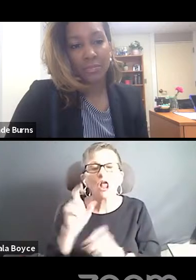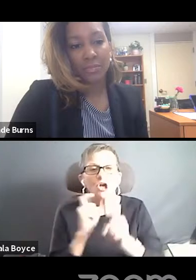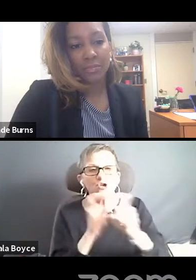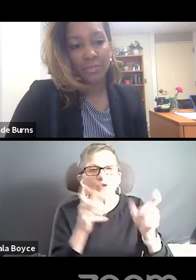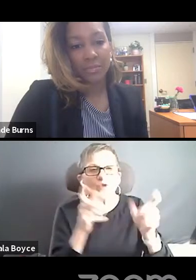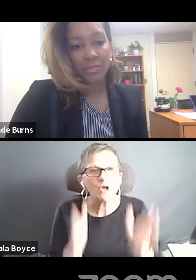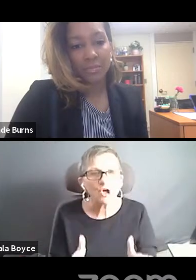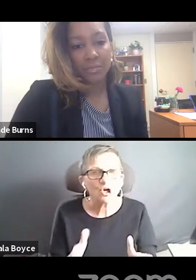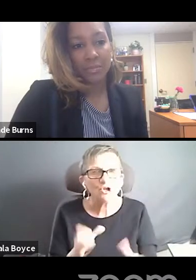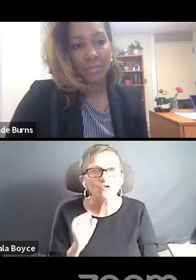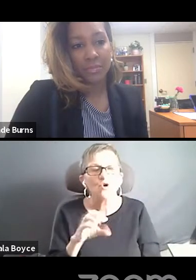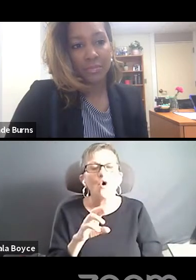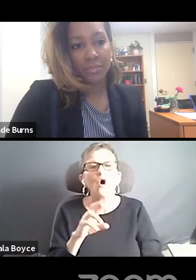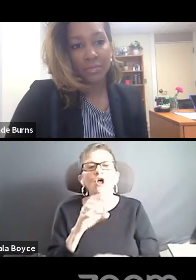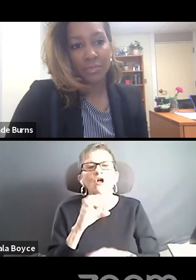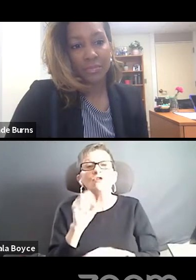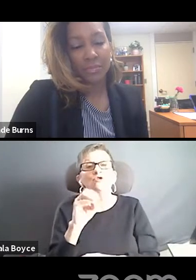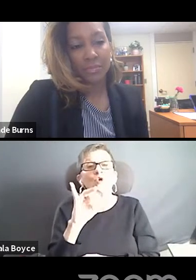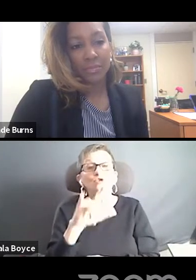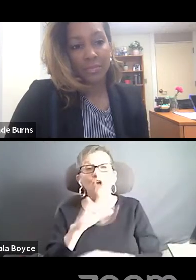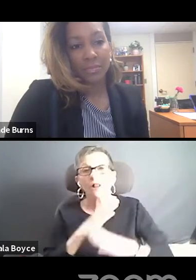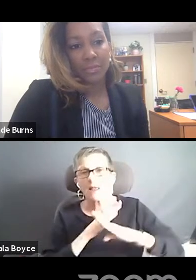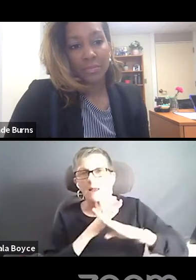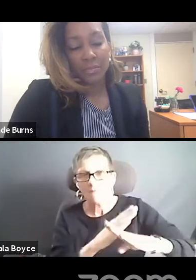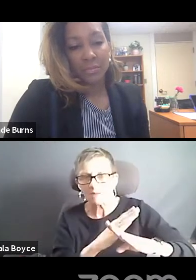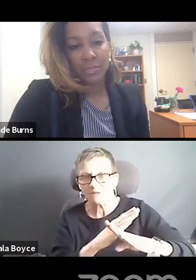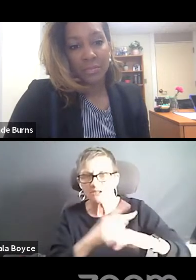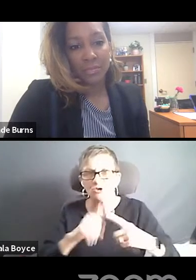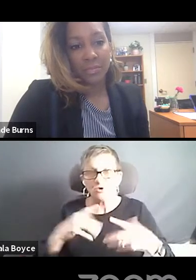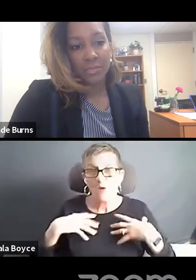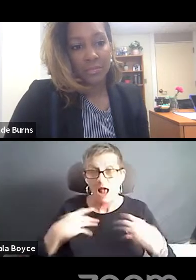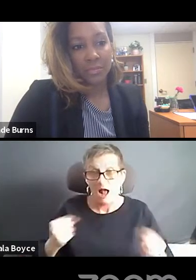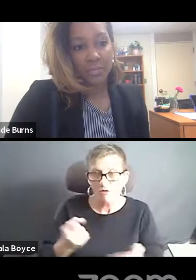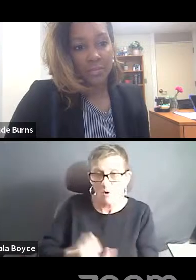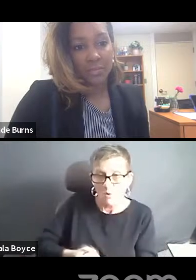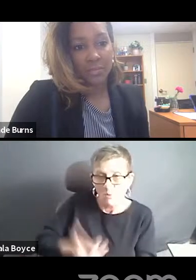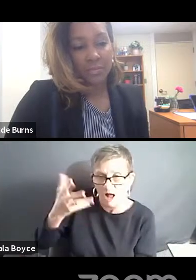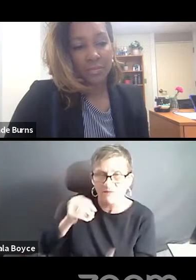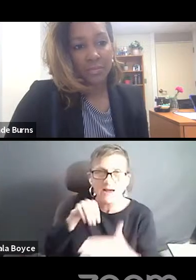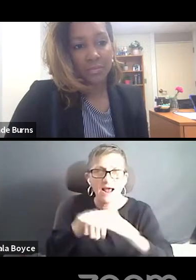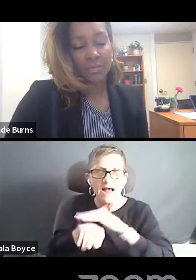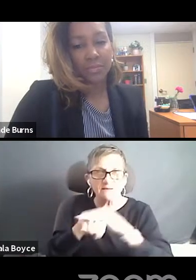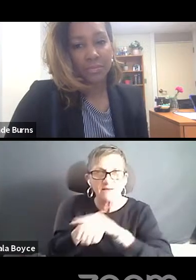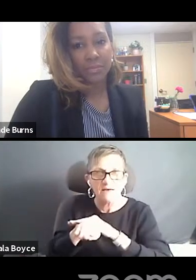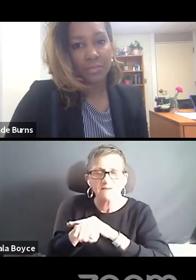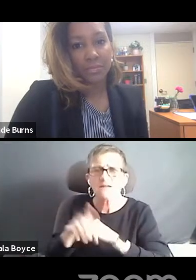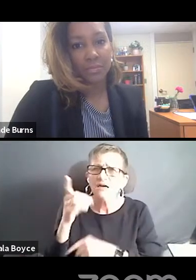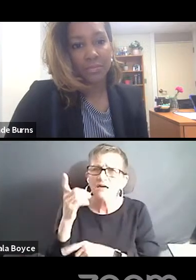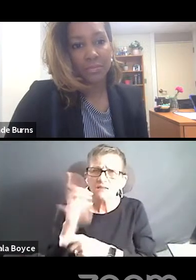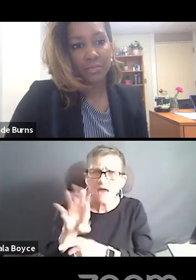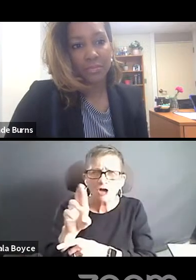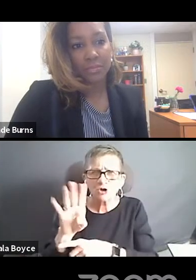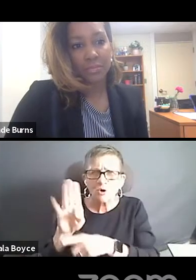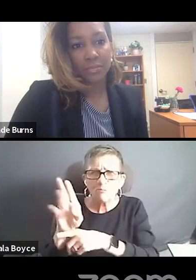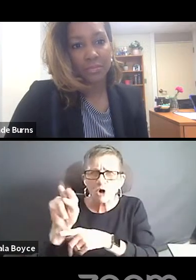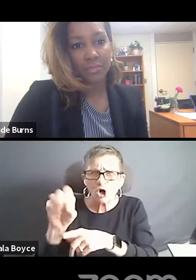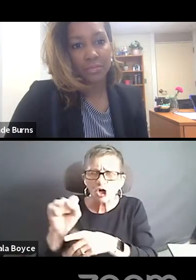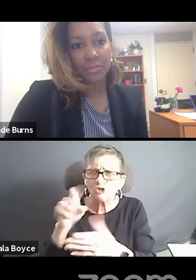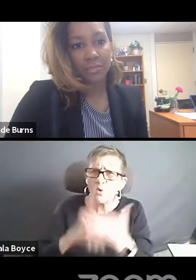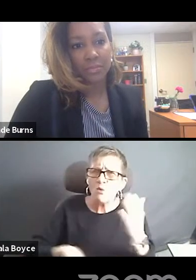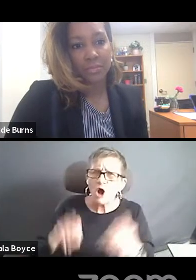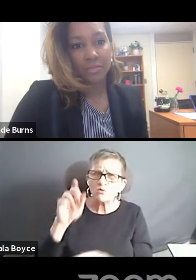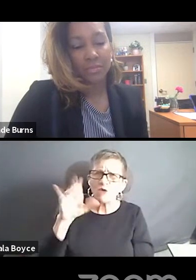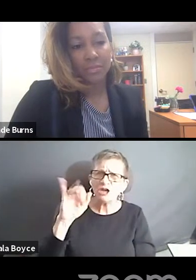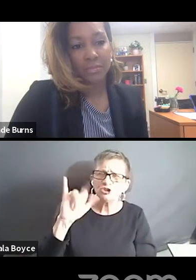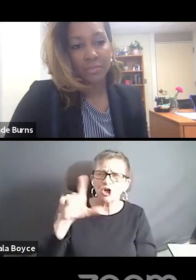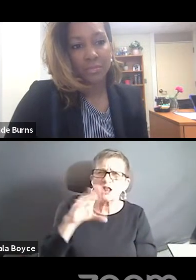the social impediments to health, wealth, and access. Dr. Burns, what racial and social